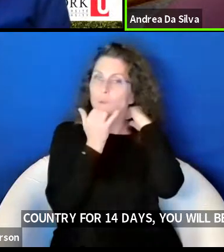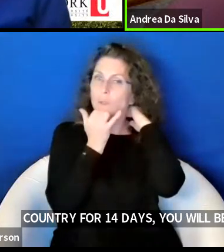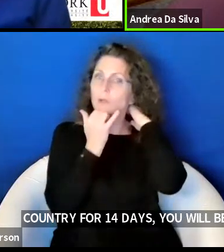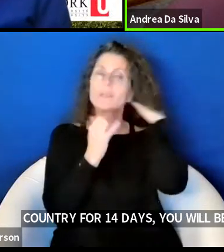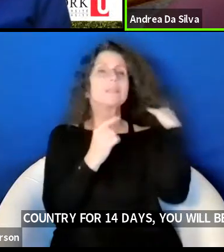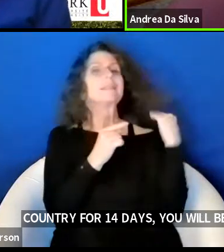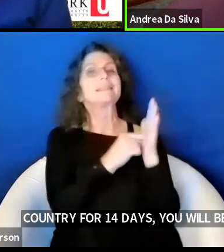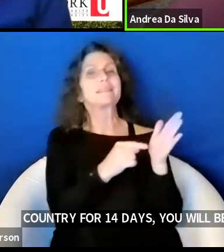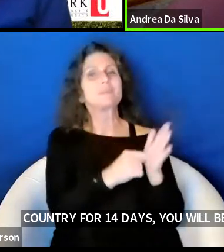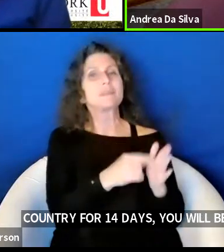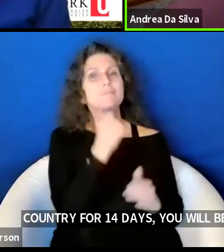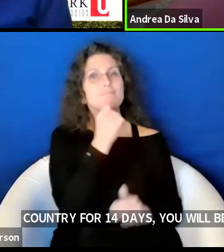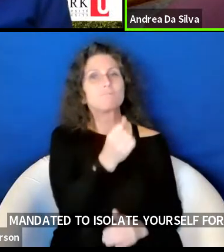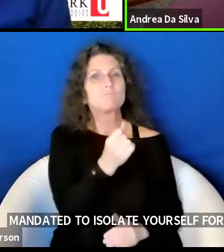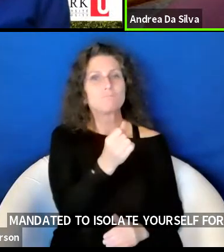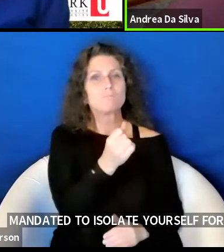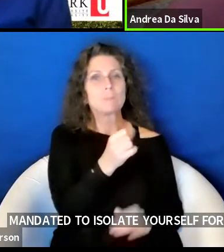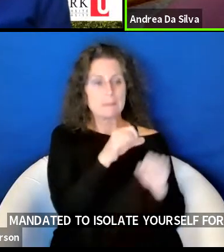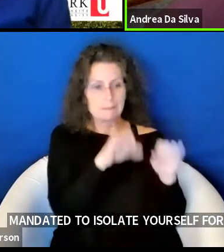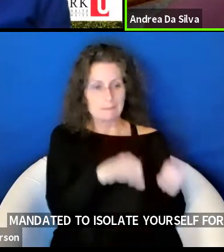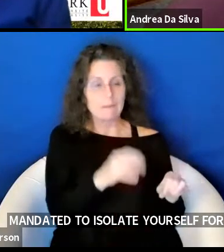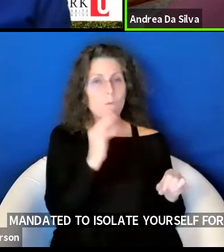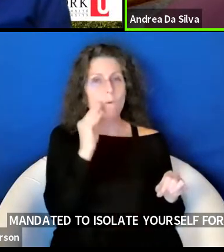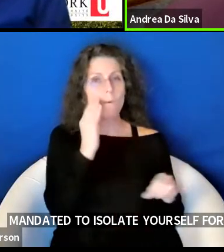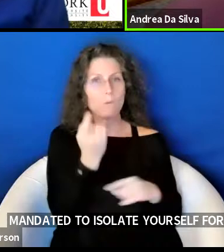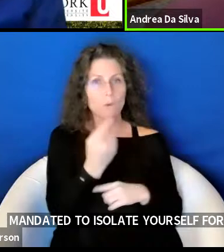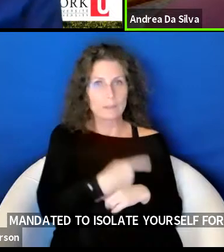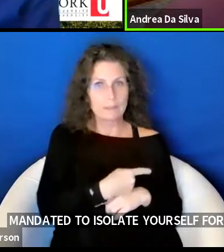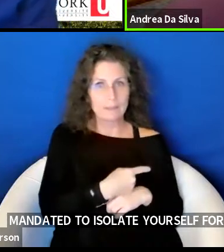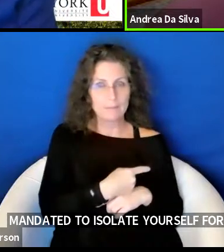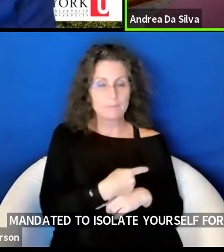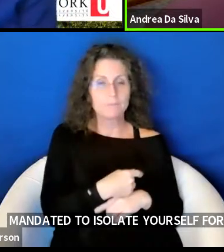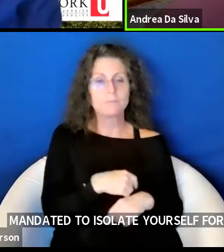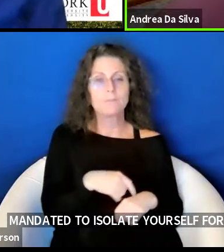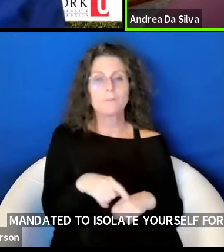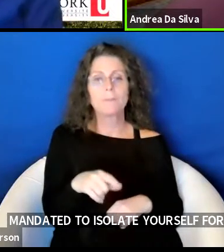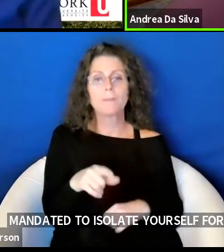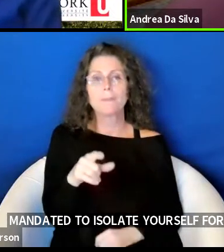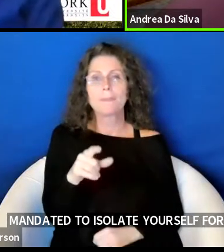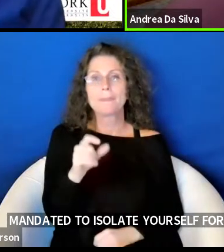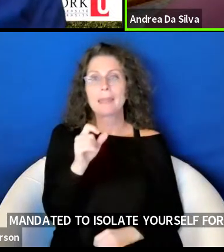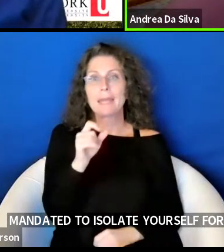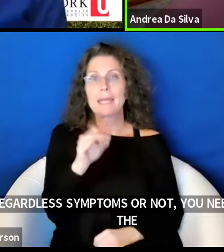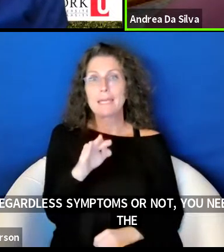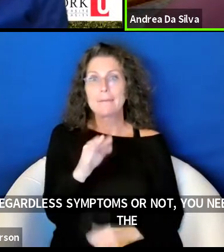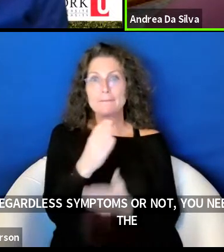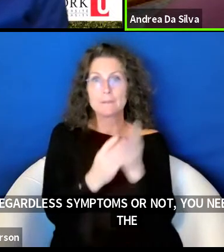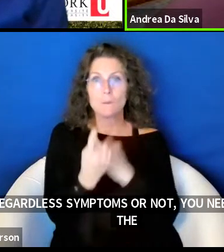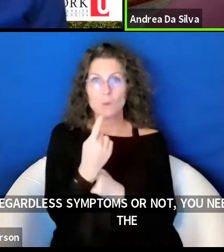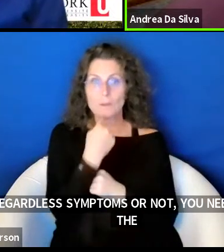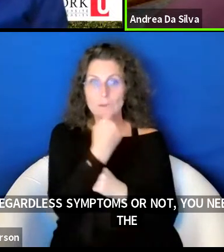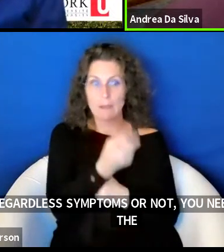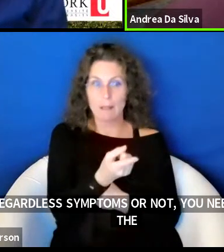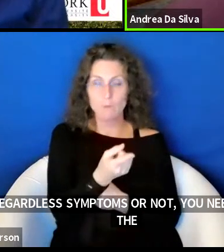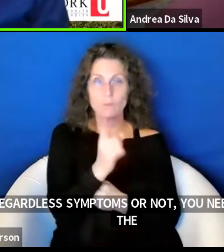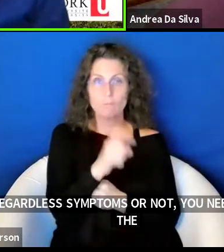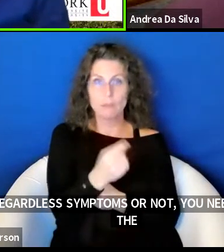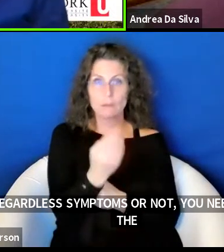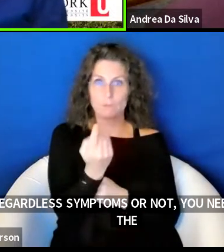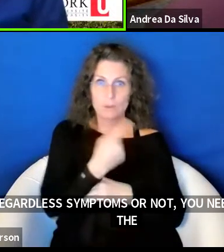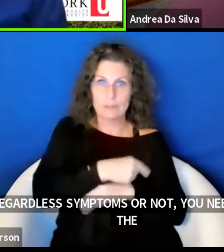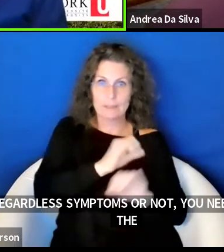not, then you need to complete the 14 days isolation. So wherever you were asked to isolate, you must complete 14